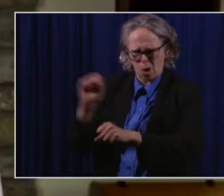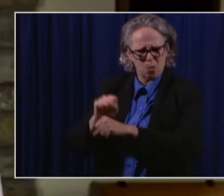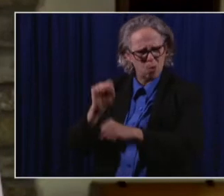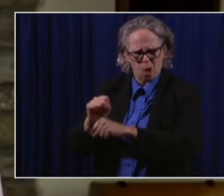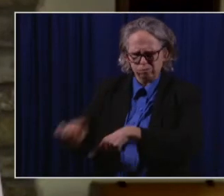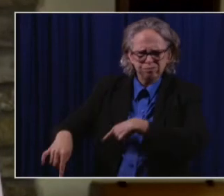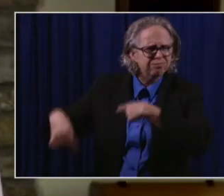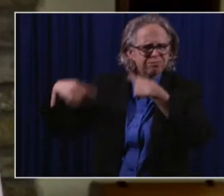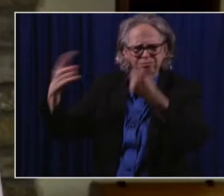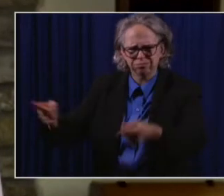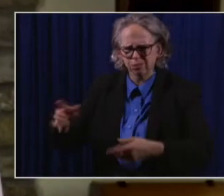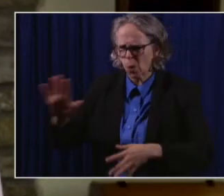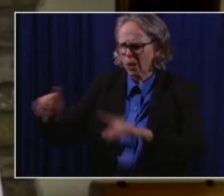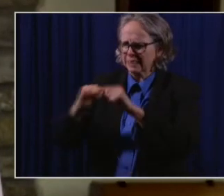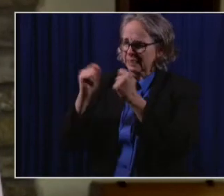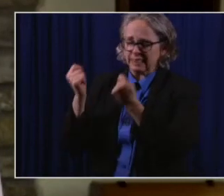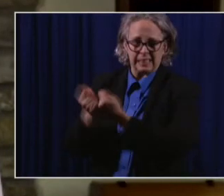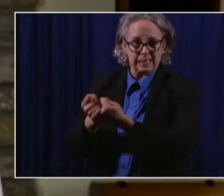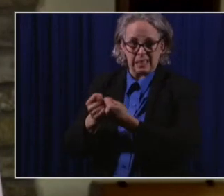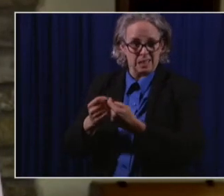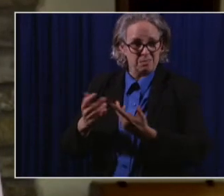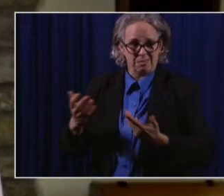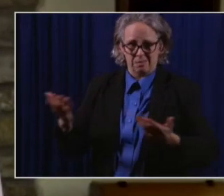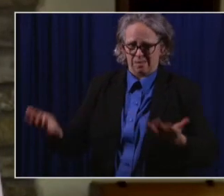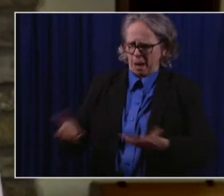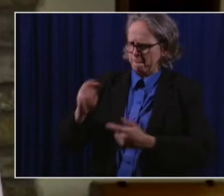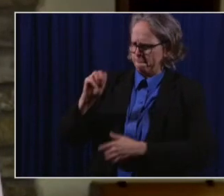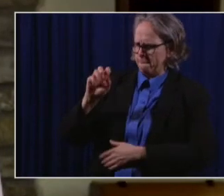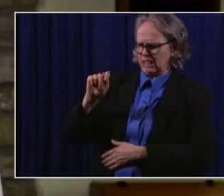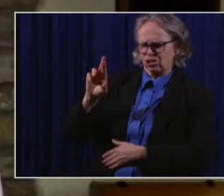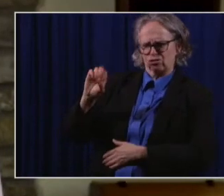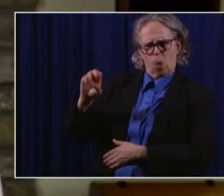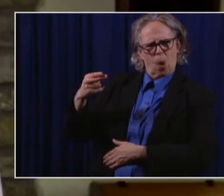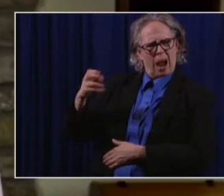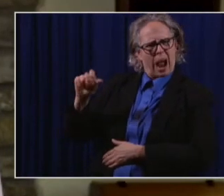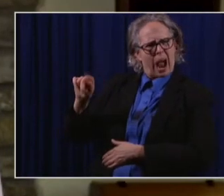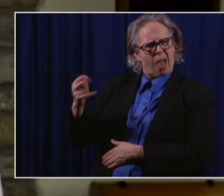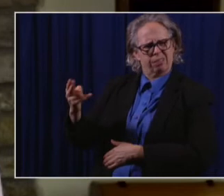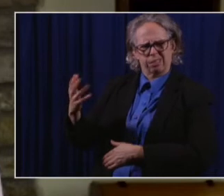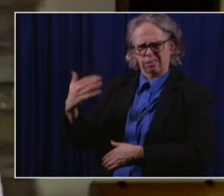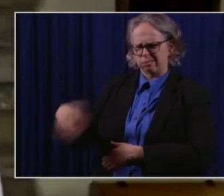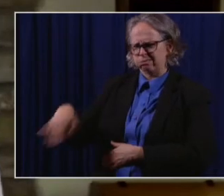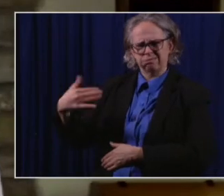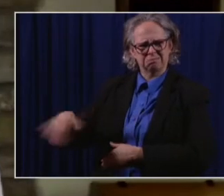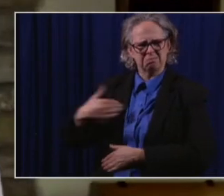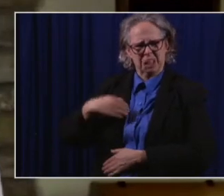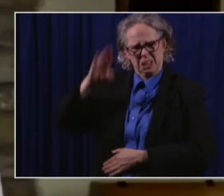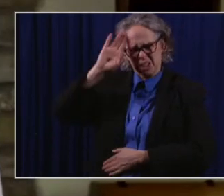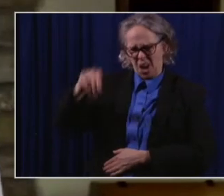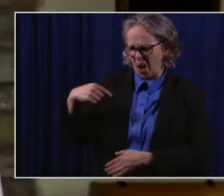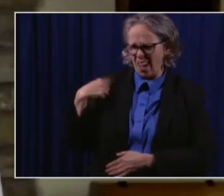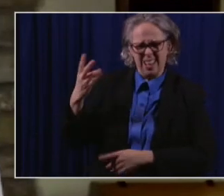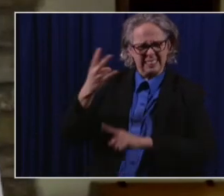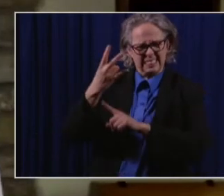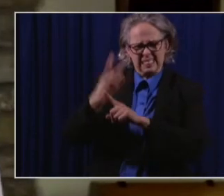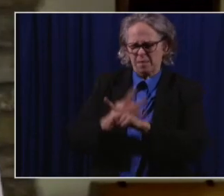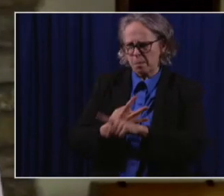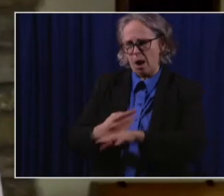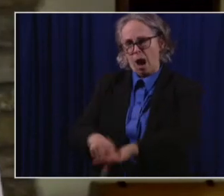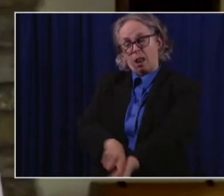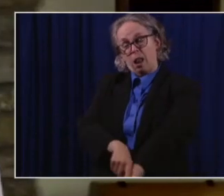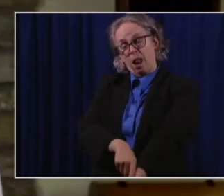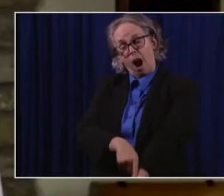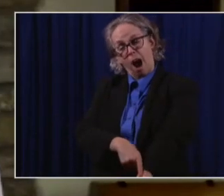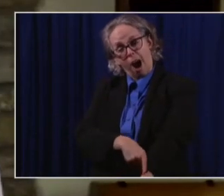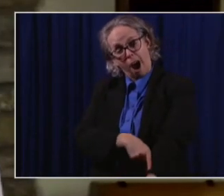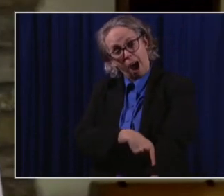everyone, Metro, who's dealing with COVID patients, and this has been a long 7.5 months, I know. So we're very, very